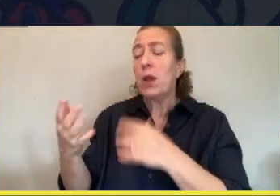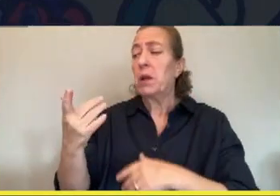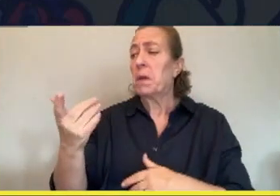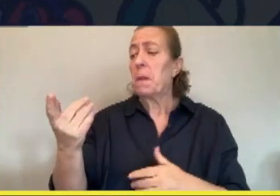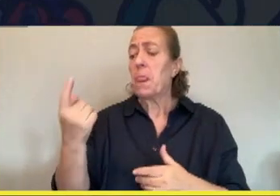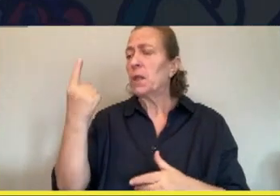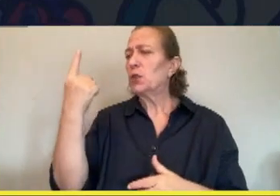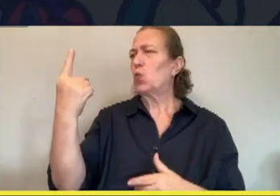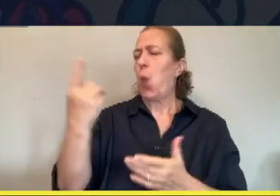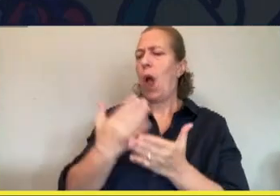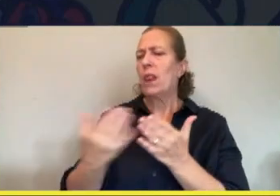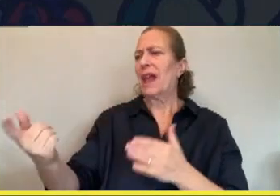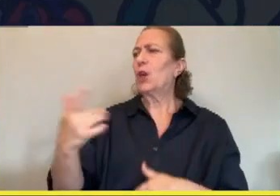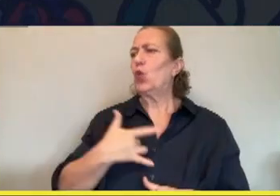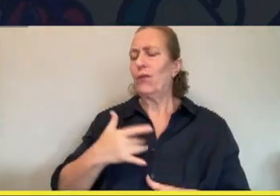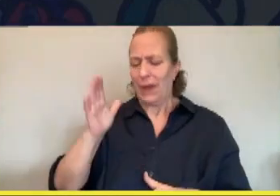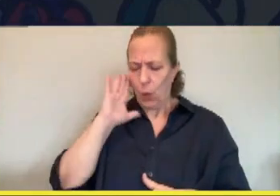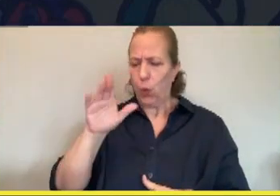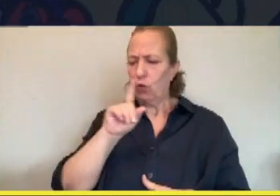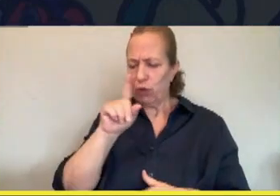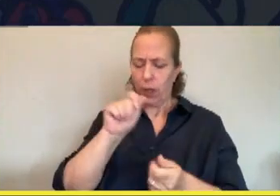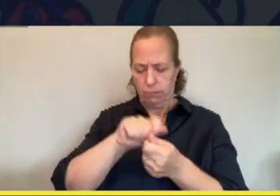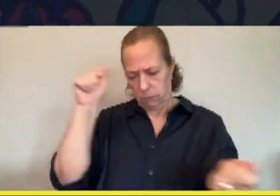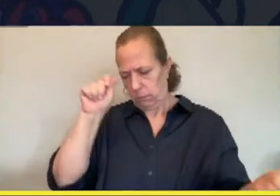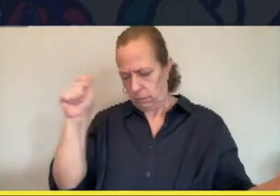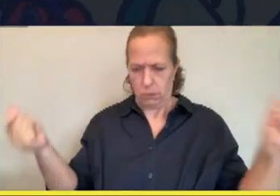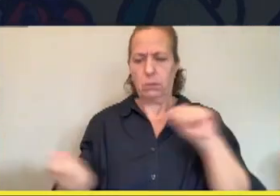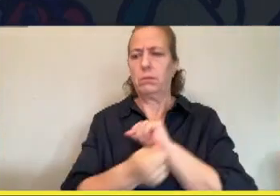to really address what we've heard here today so far.